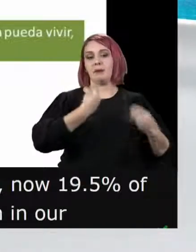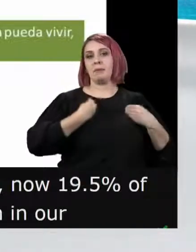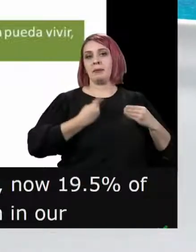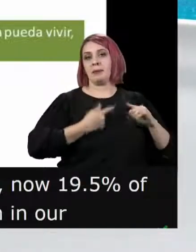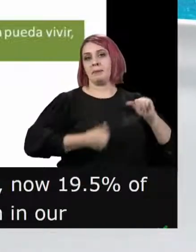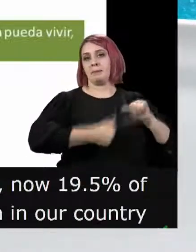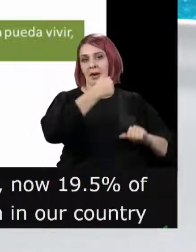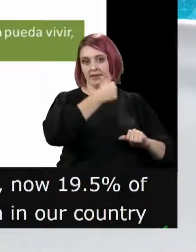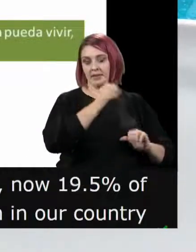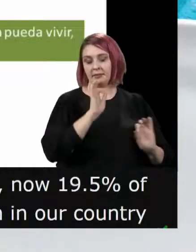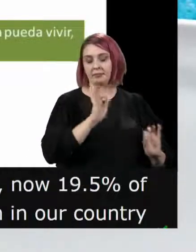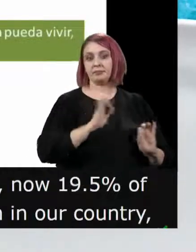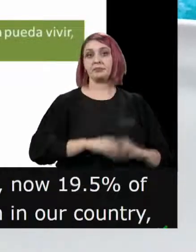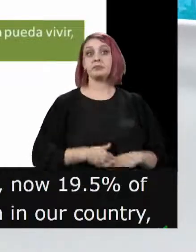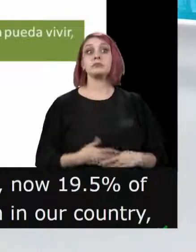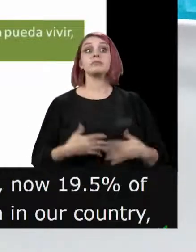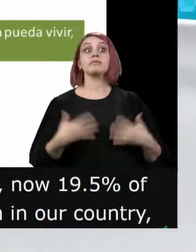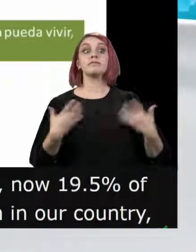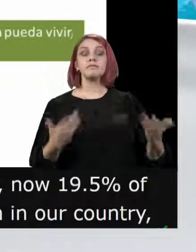where we have